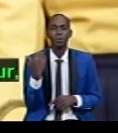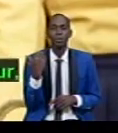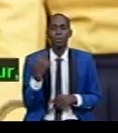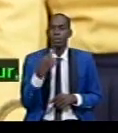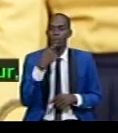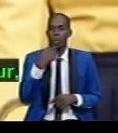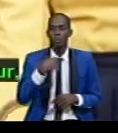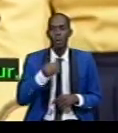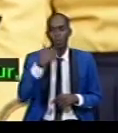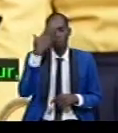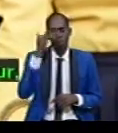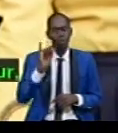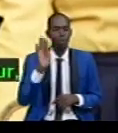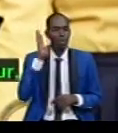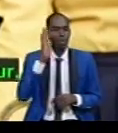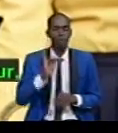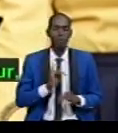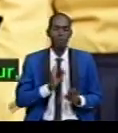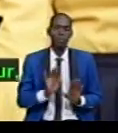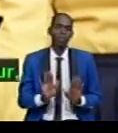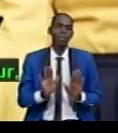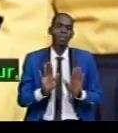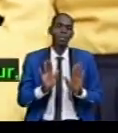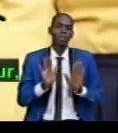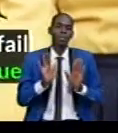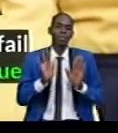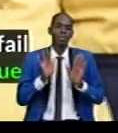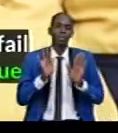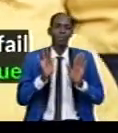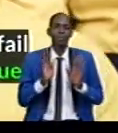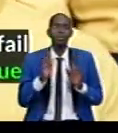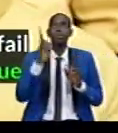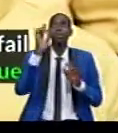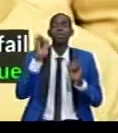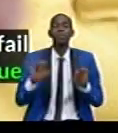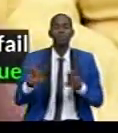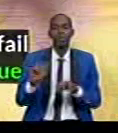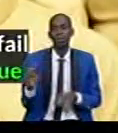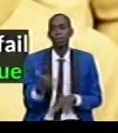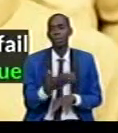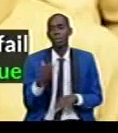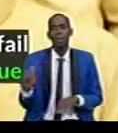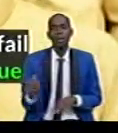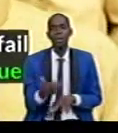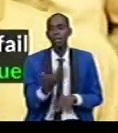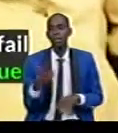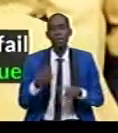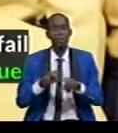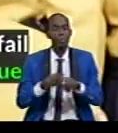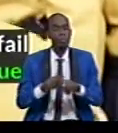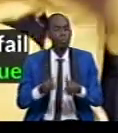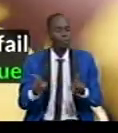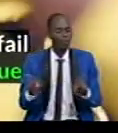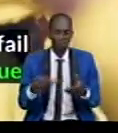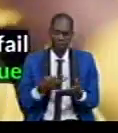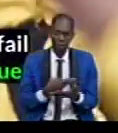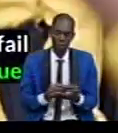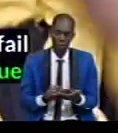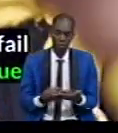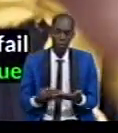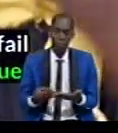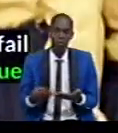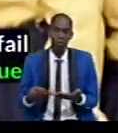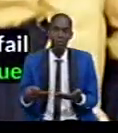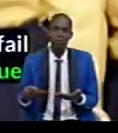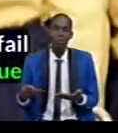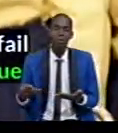told. Tell me, should I fear? God can do anything, anything but